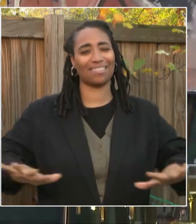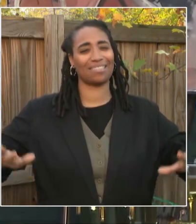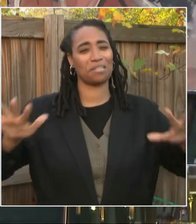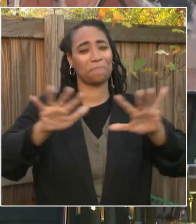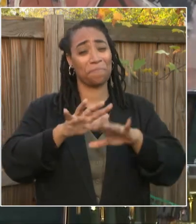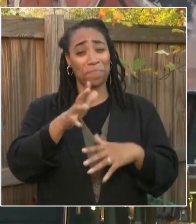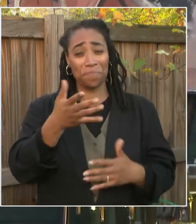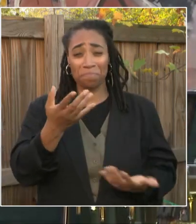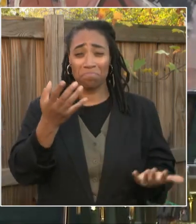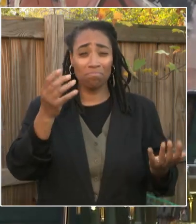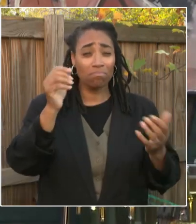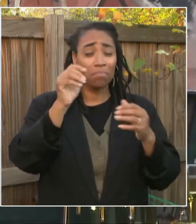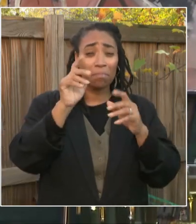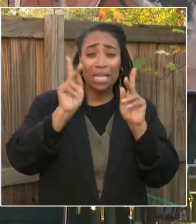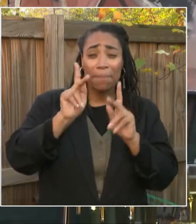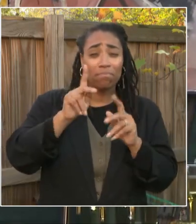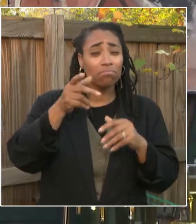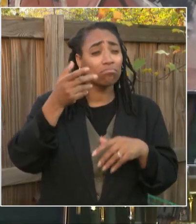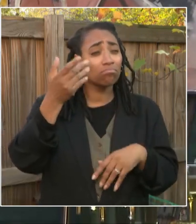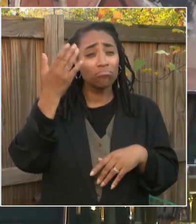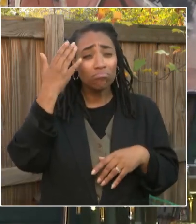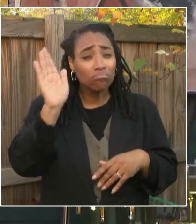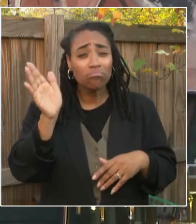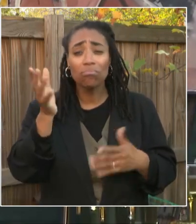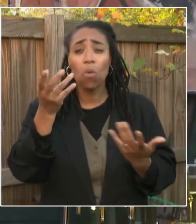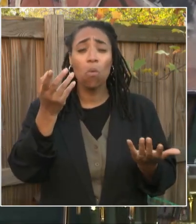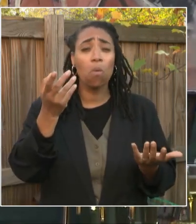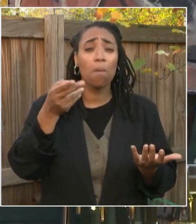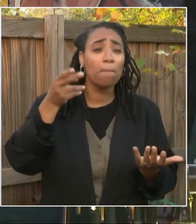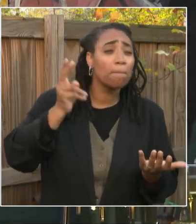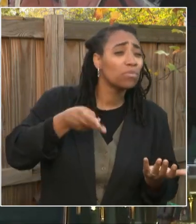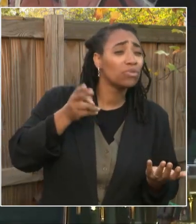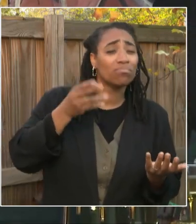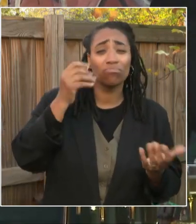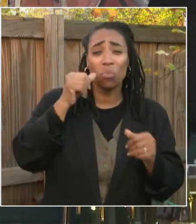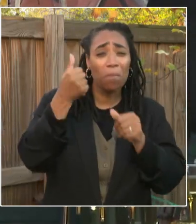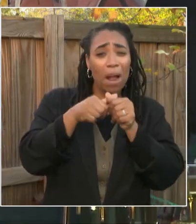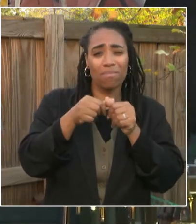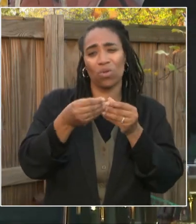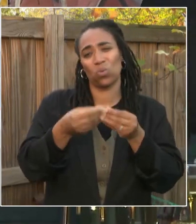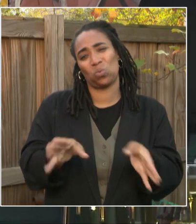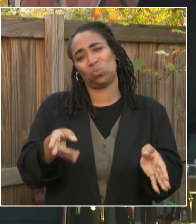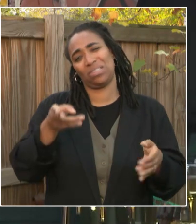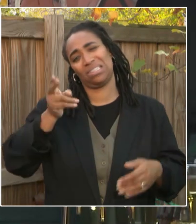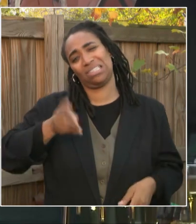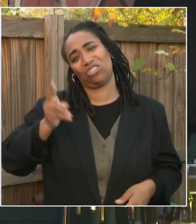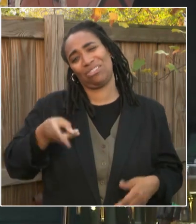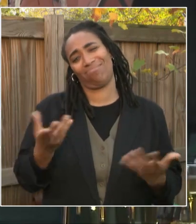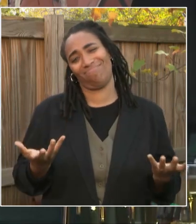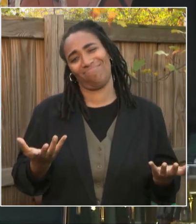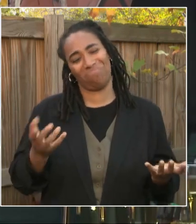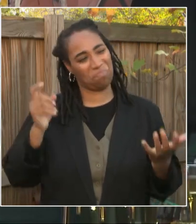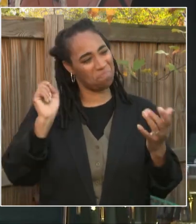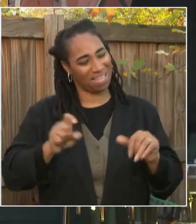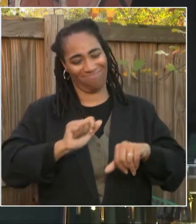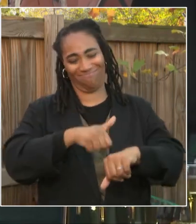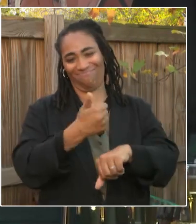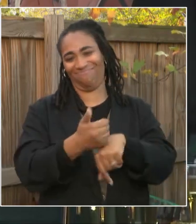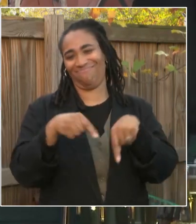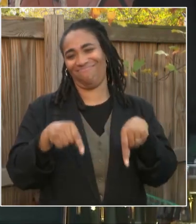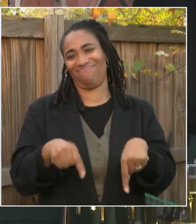lose everything. And so we have to be committed to this museum. We have to be committed